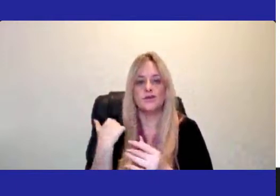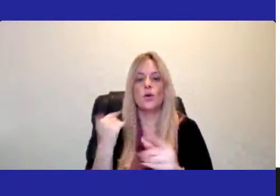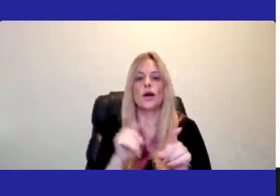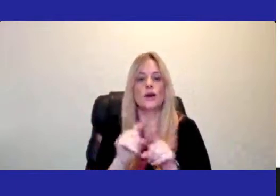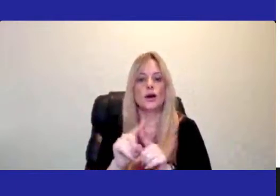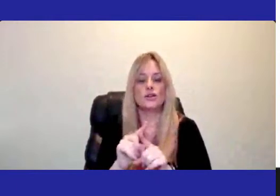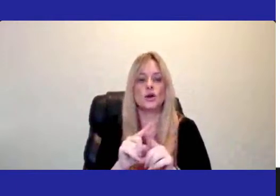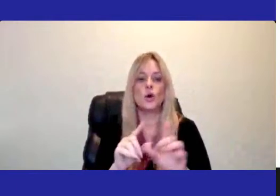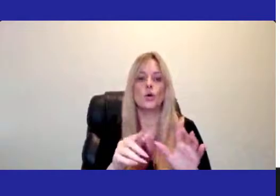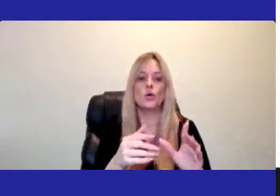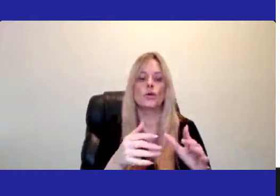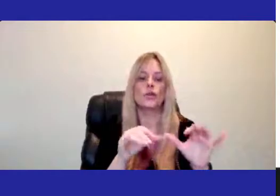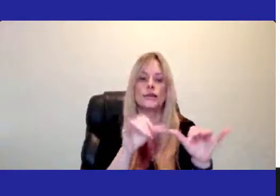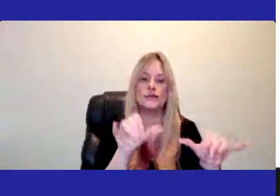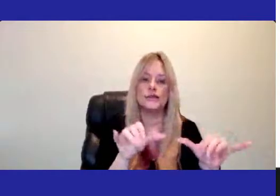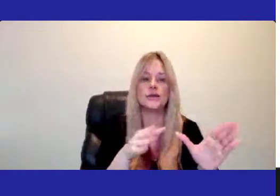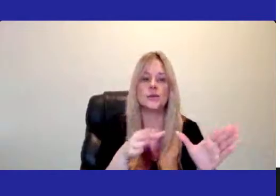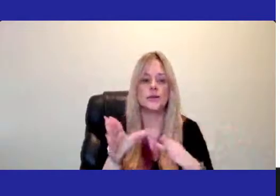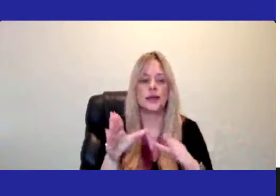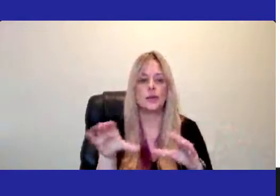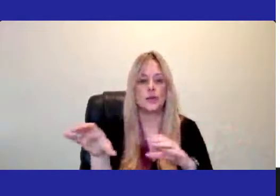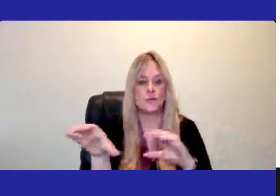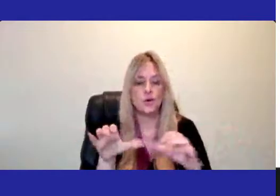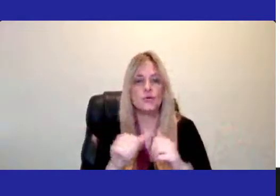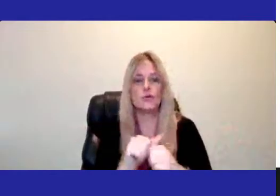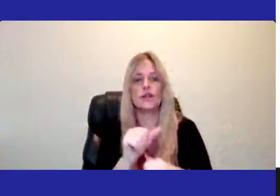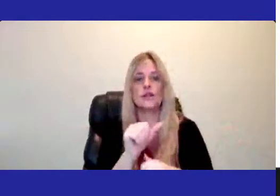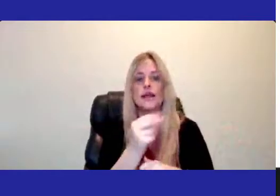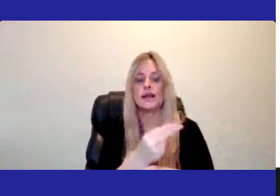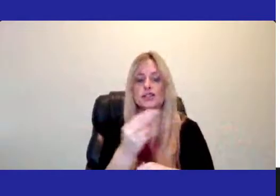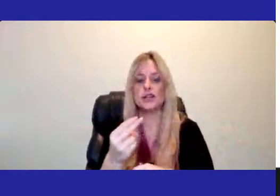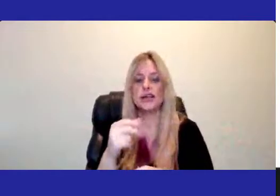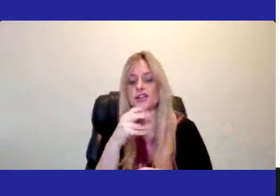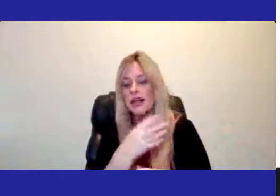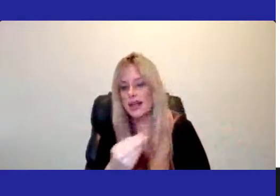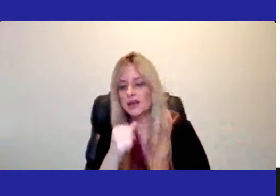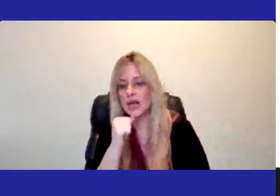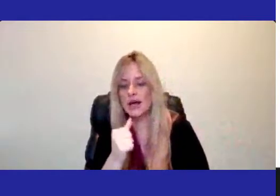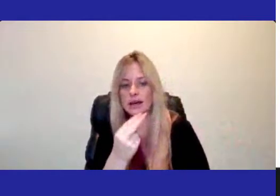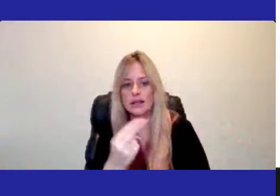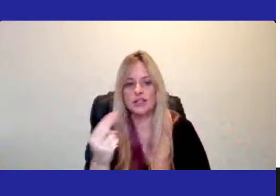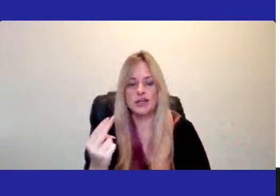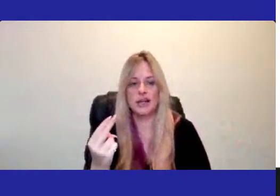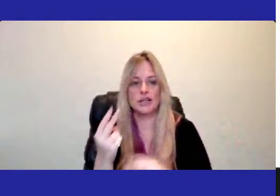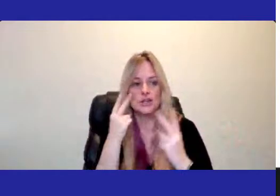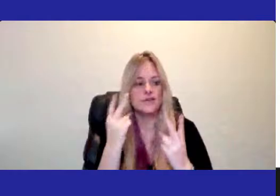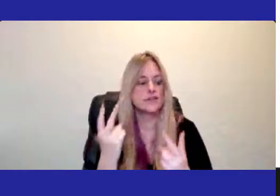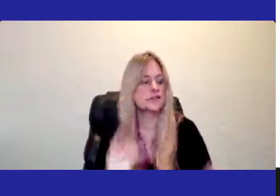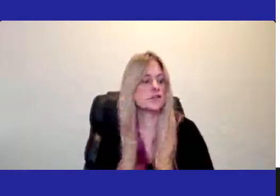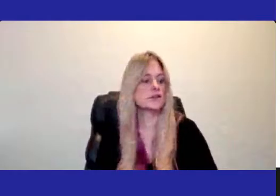both H&H and non-H&H ED visits. Happy to take any questions.